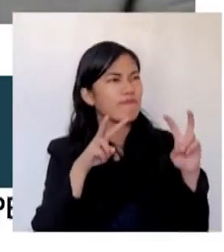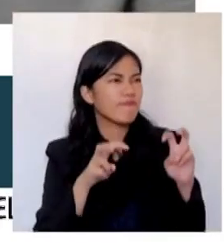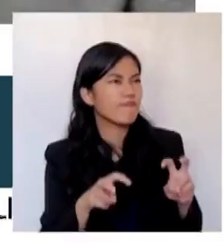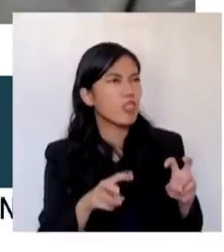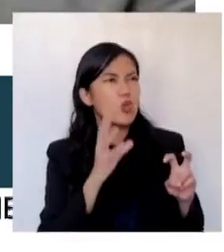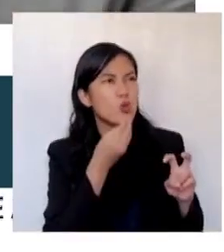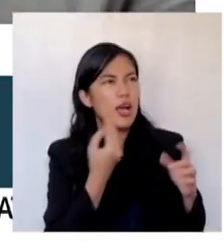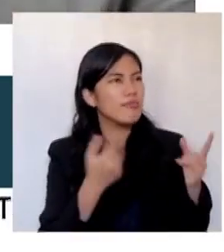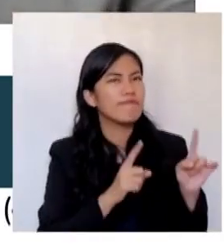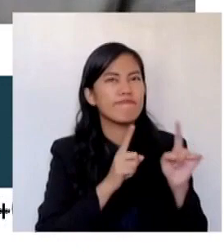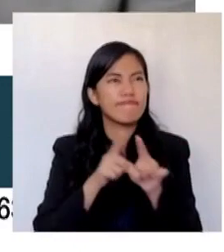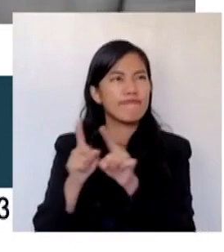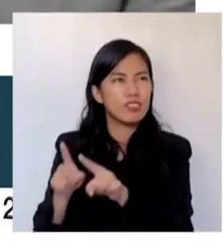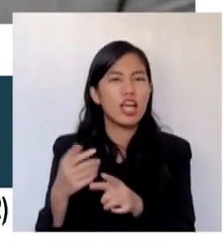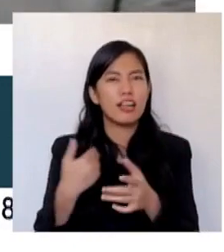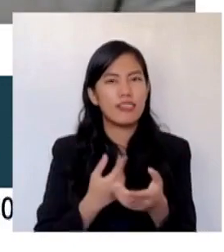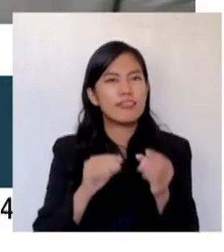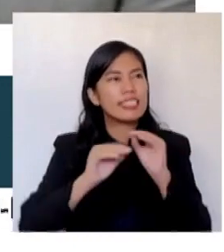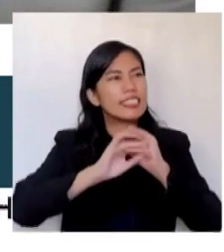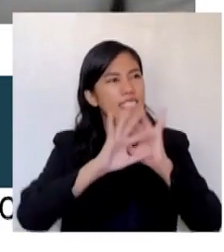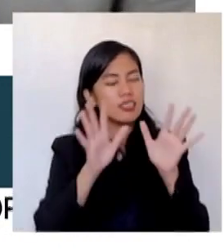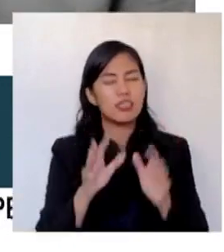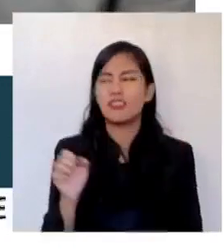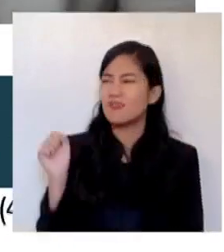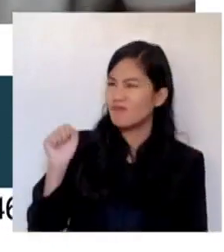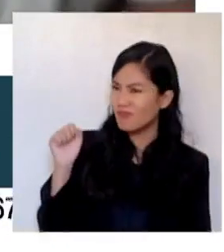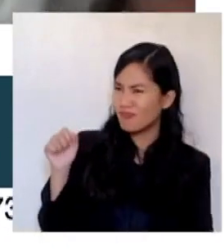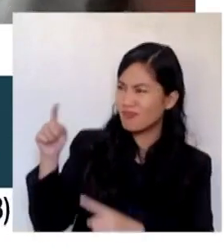these candidates. For decades.